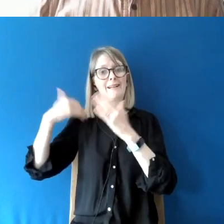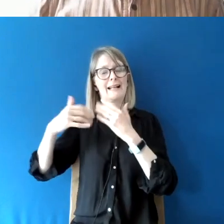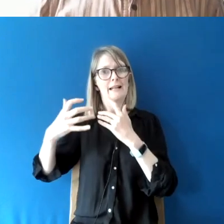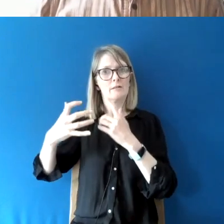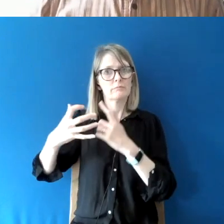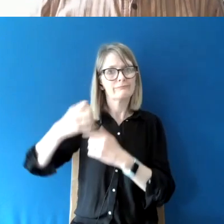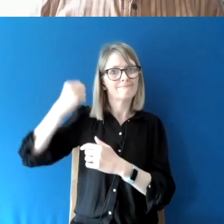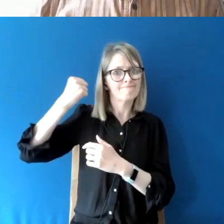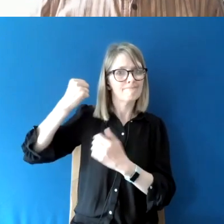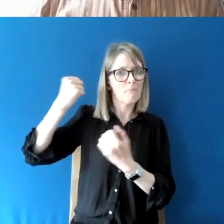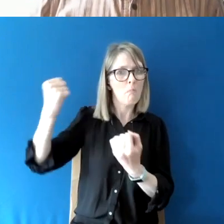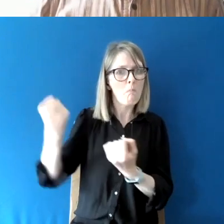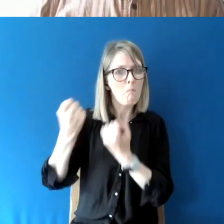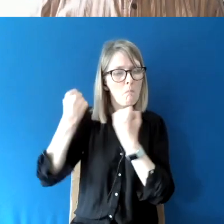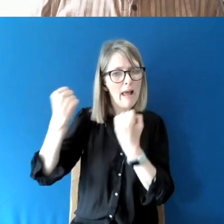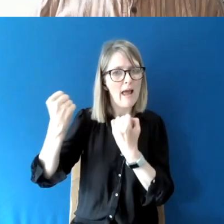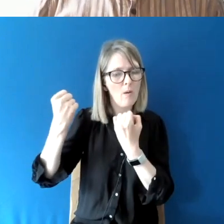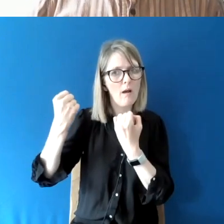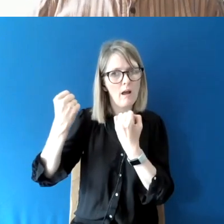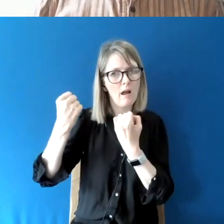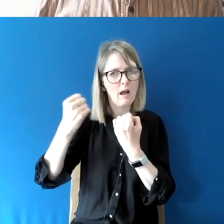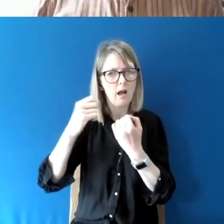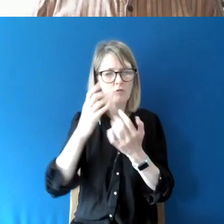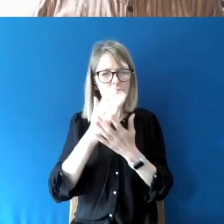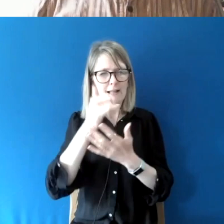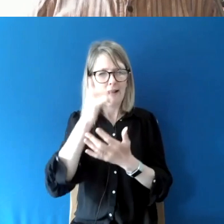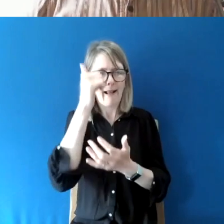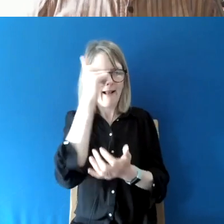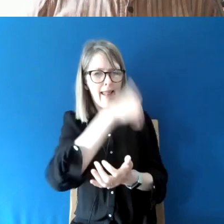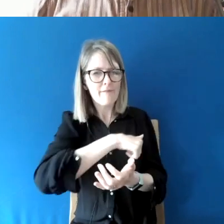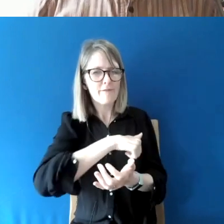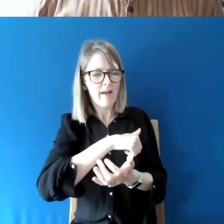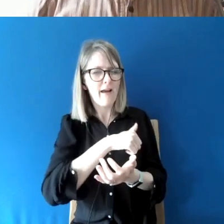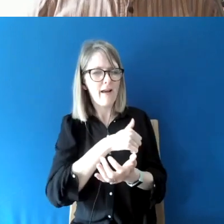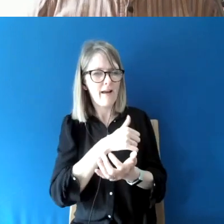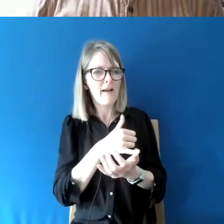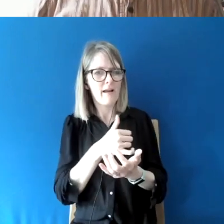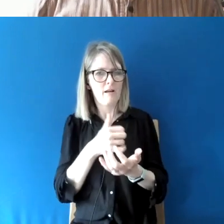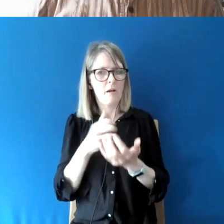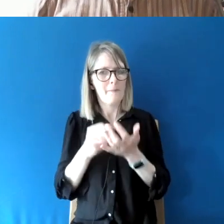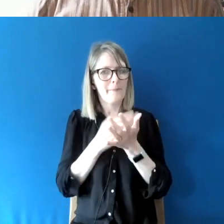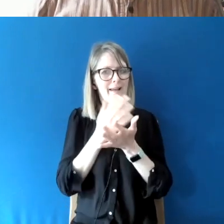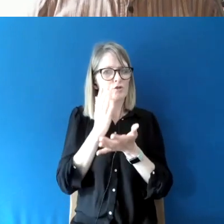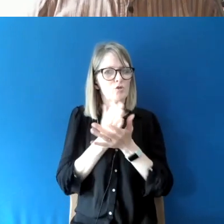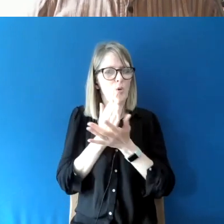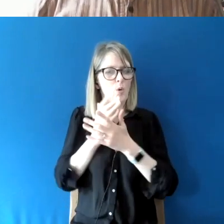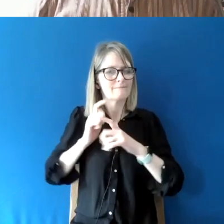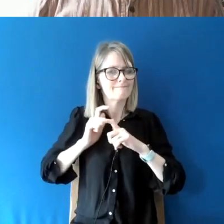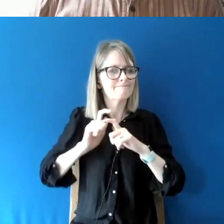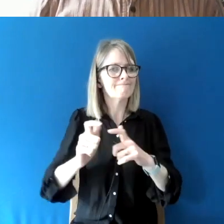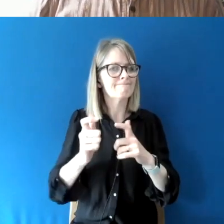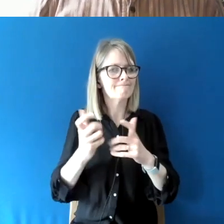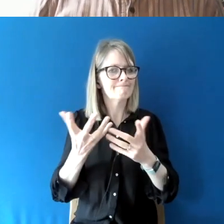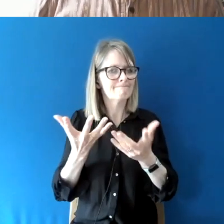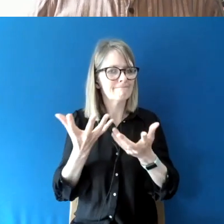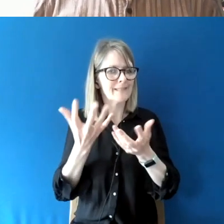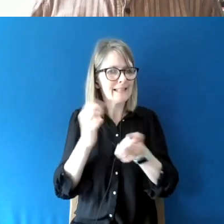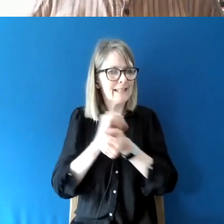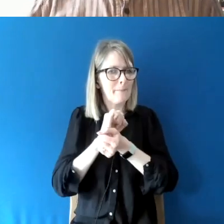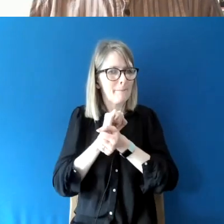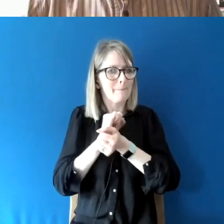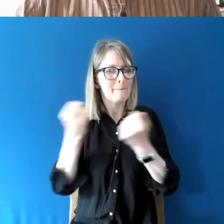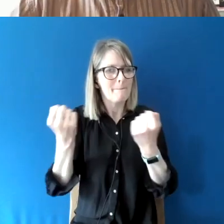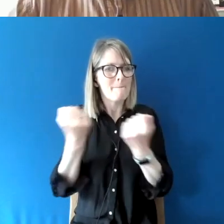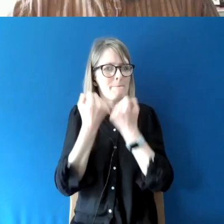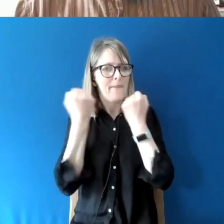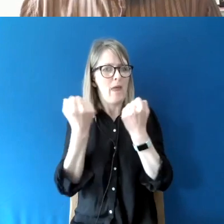actually are very clever and are very adept at ensuring that they then maintain power and